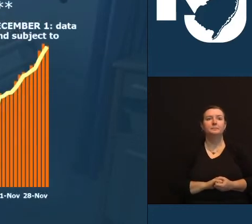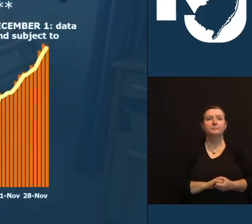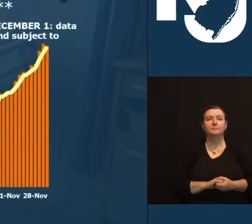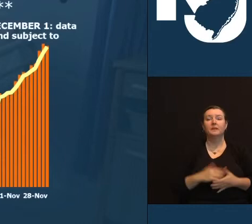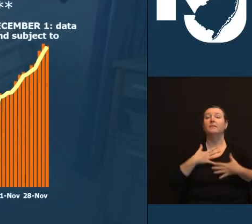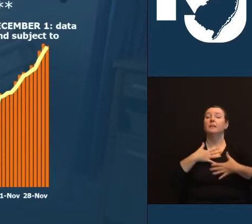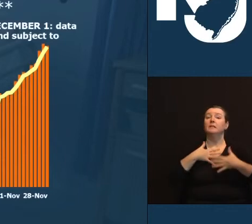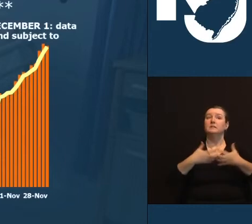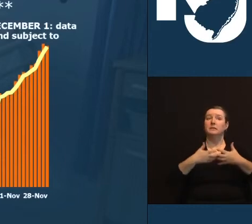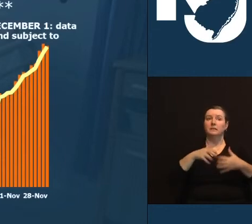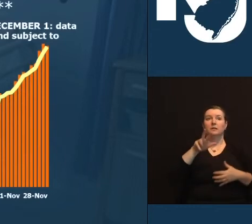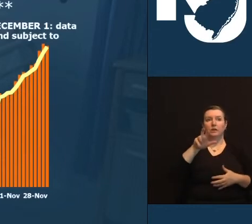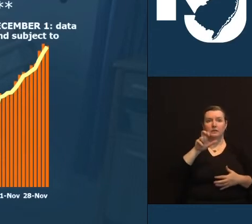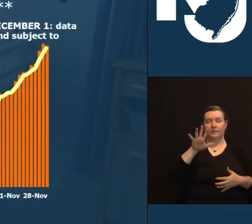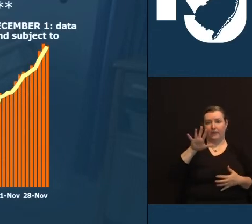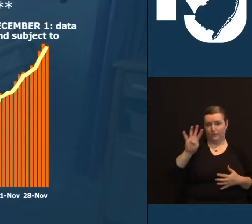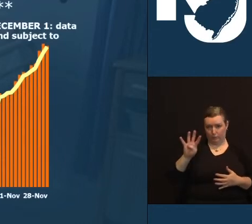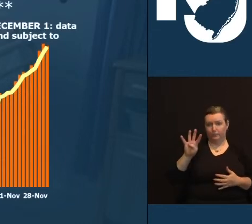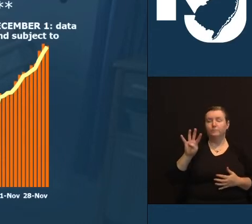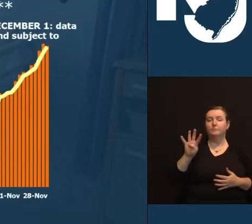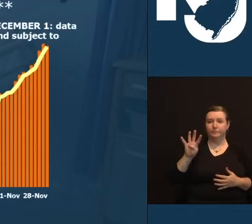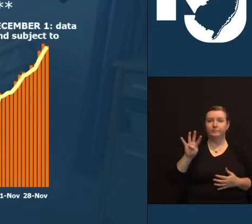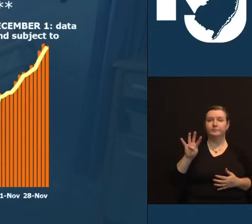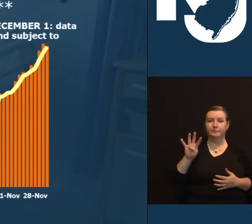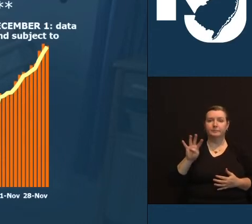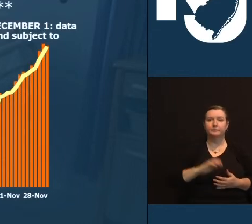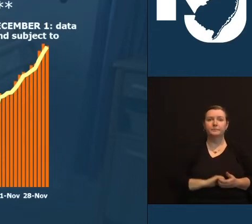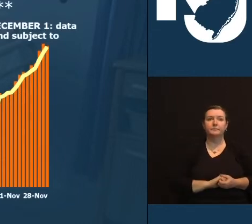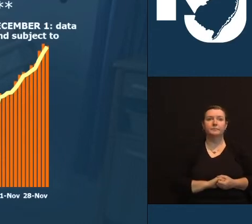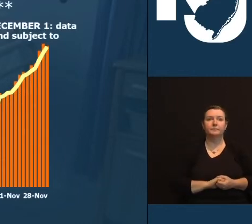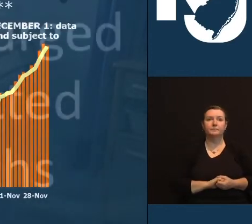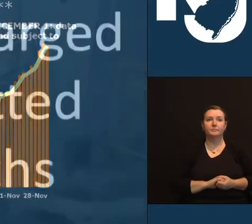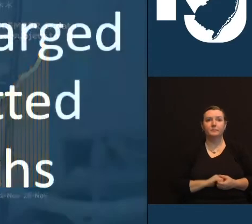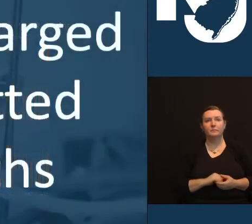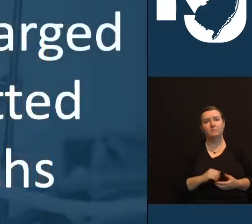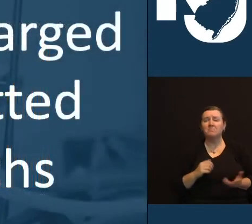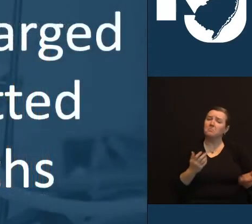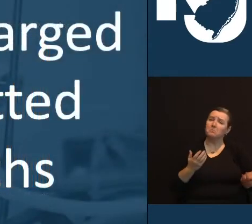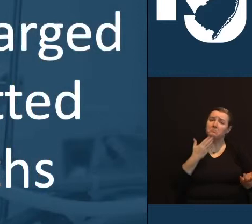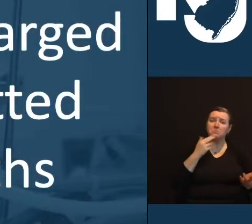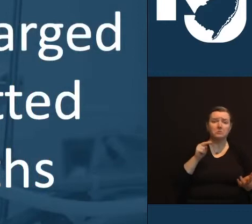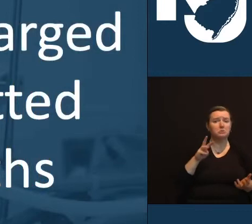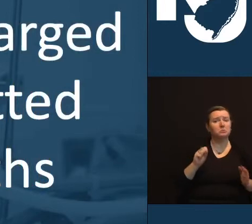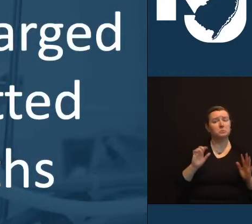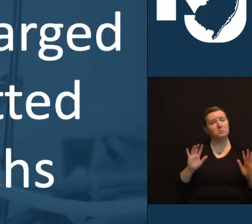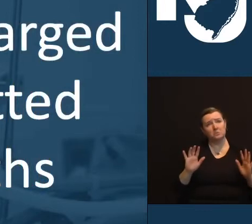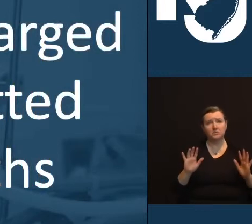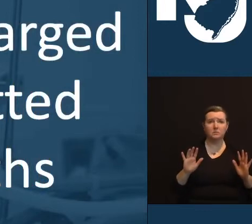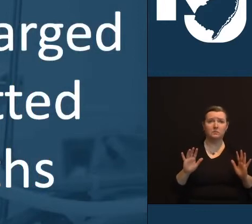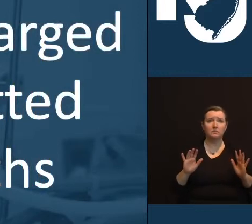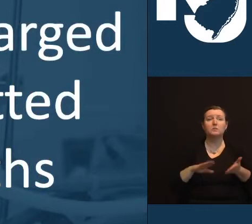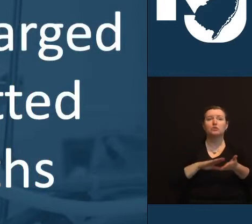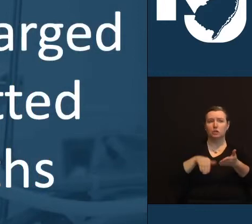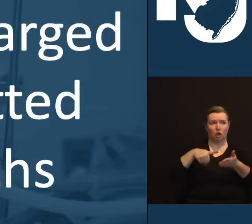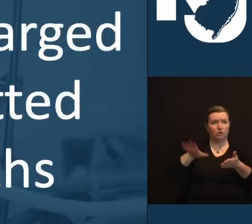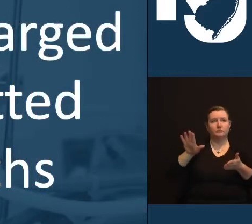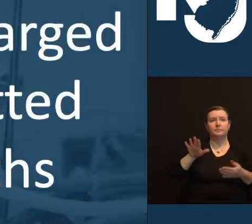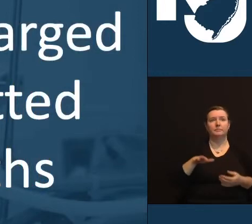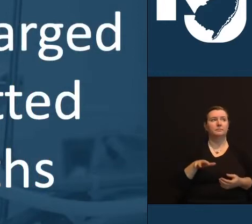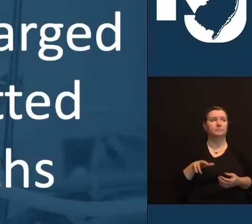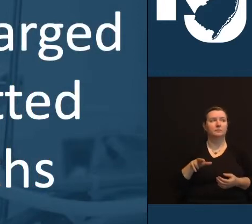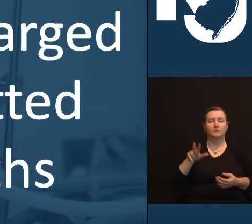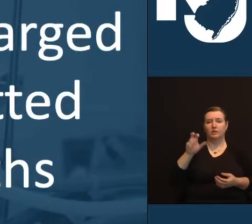of whom required a ventilator. Now, the good news, 367 persons were discharged yesterday, but